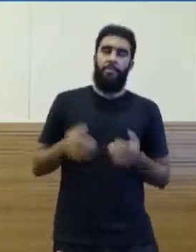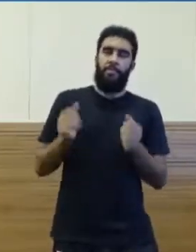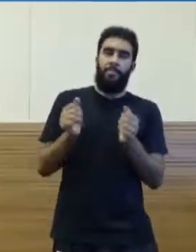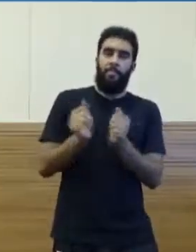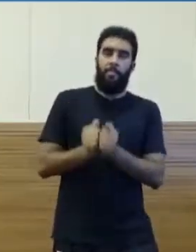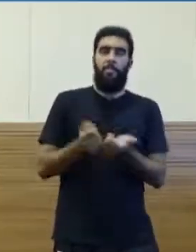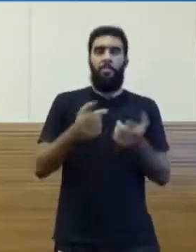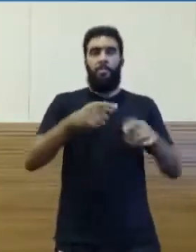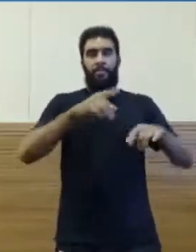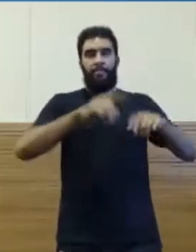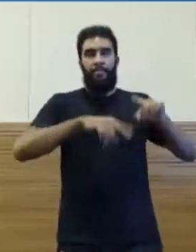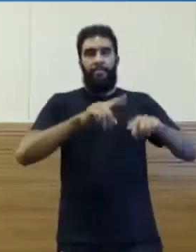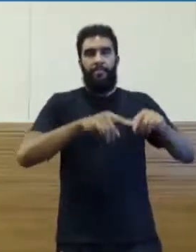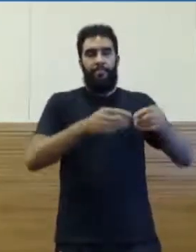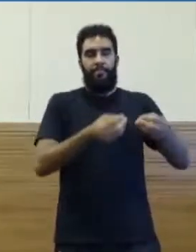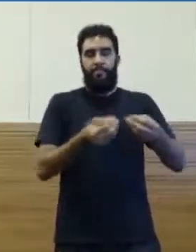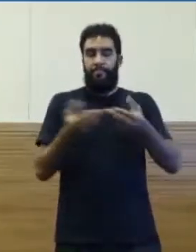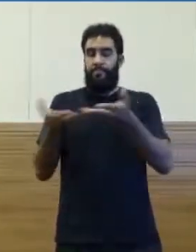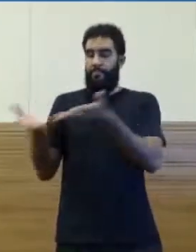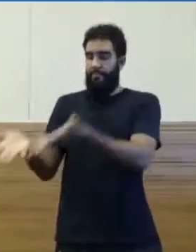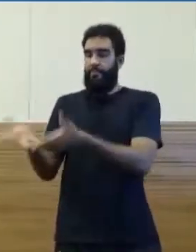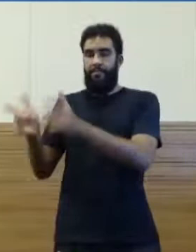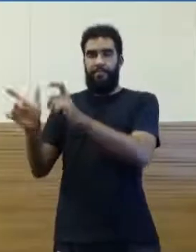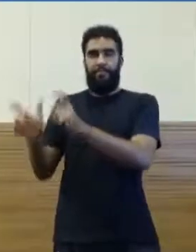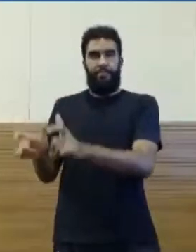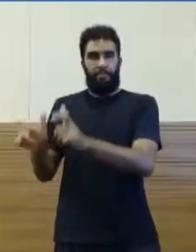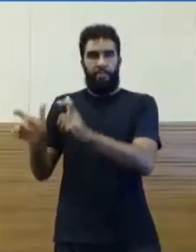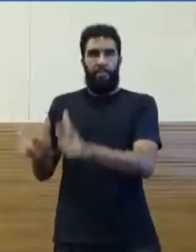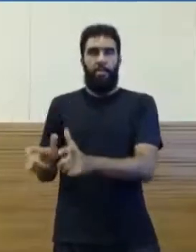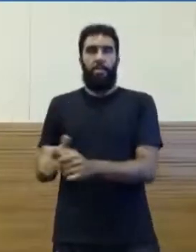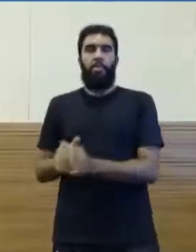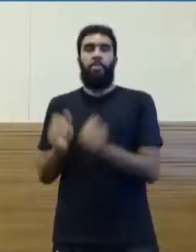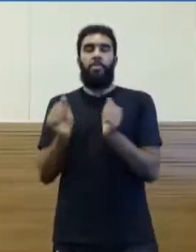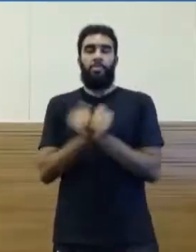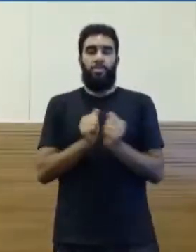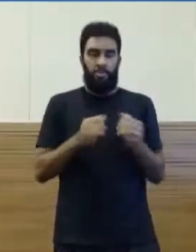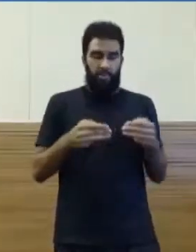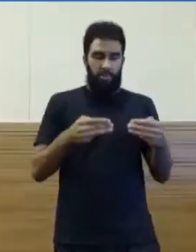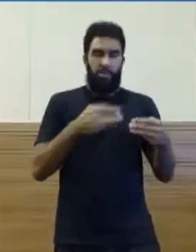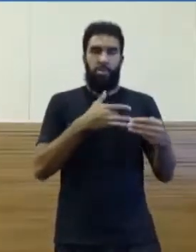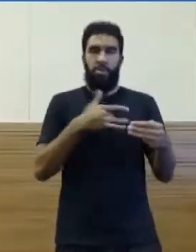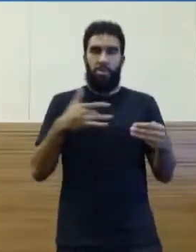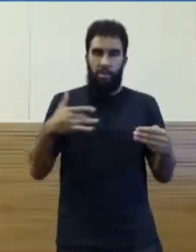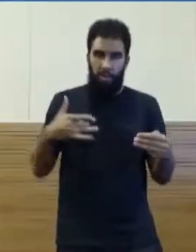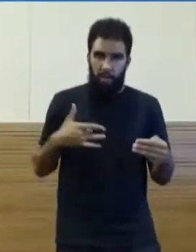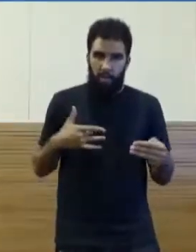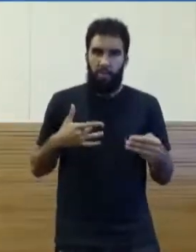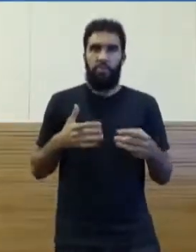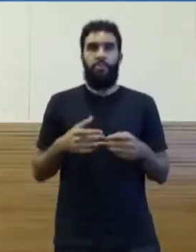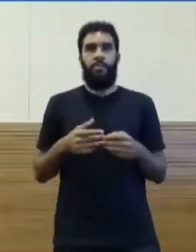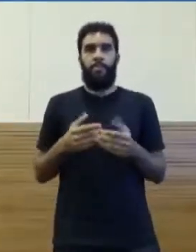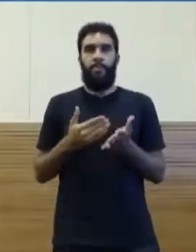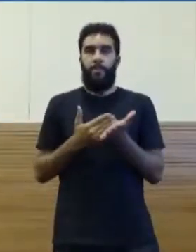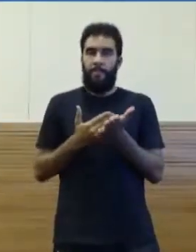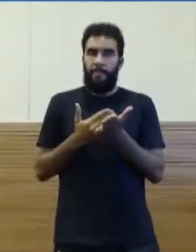nutrition guidelines, together with the inputs that are being delivered with the Ministry of Health that will